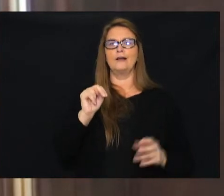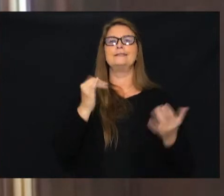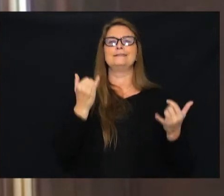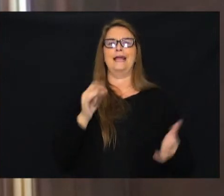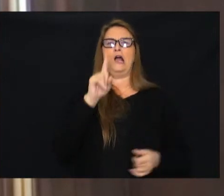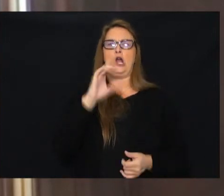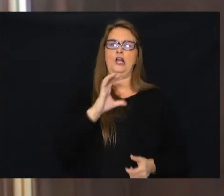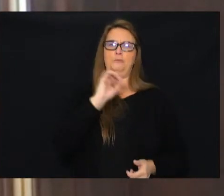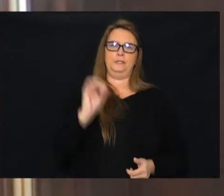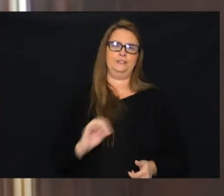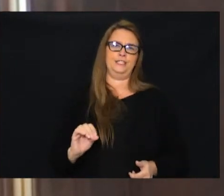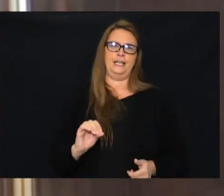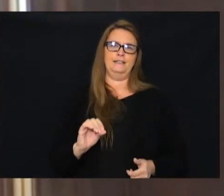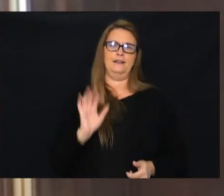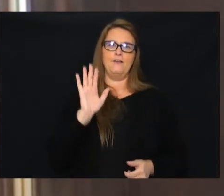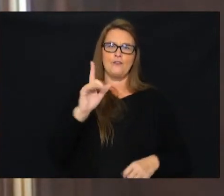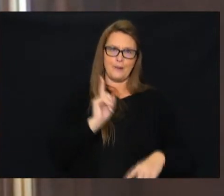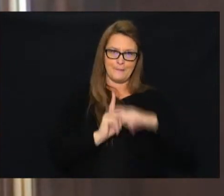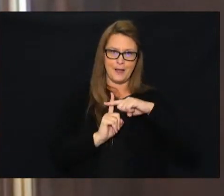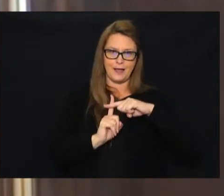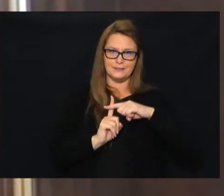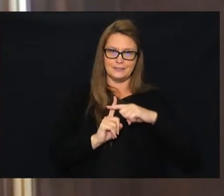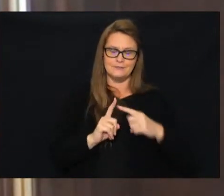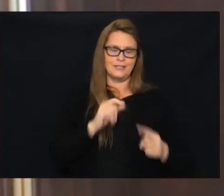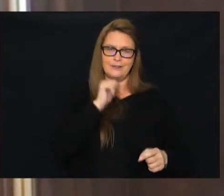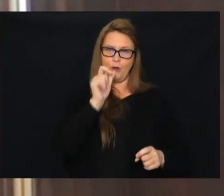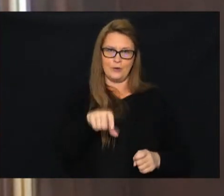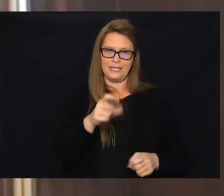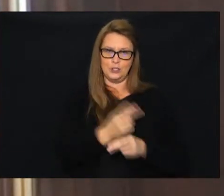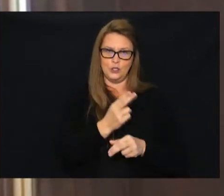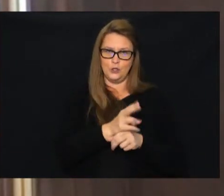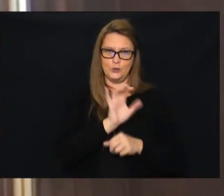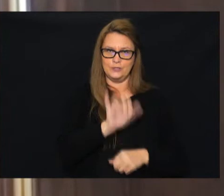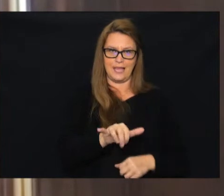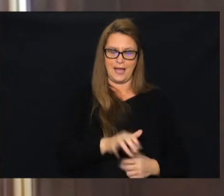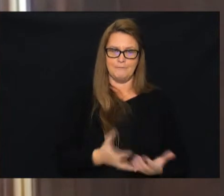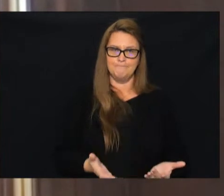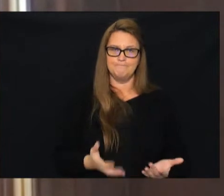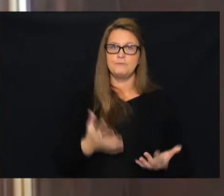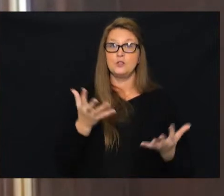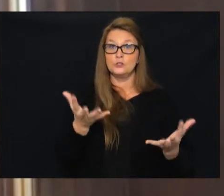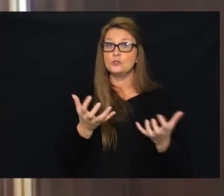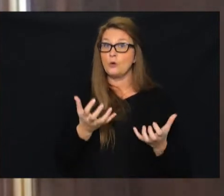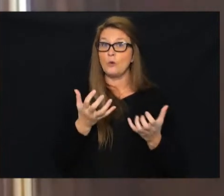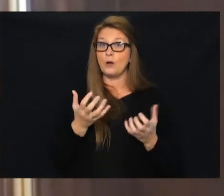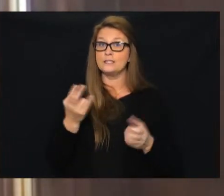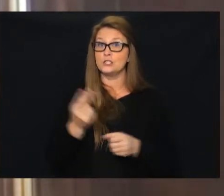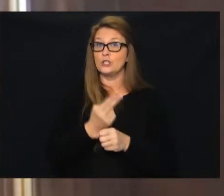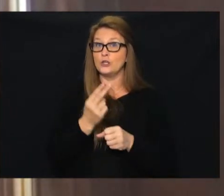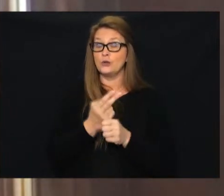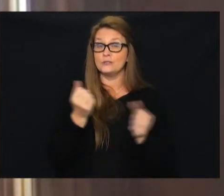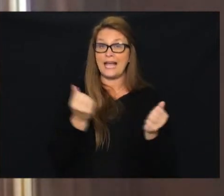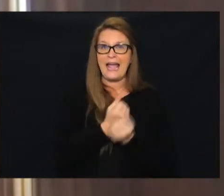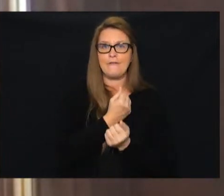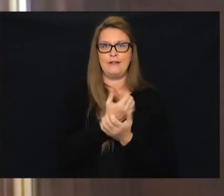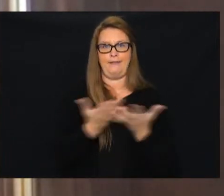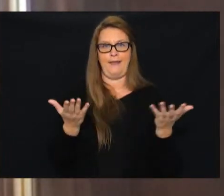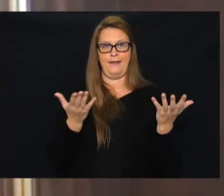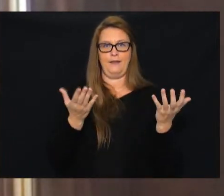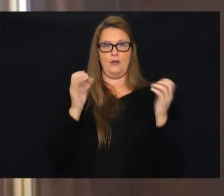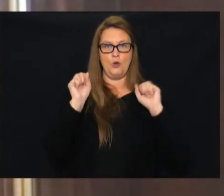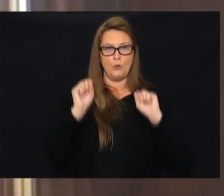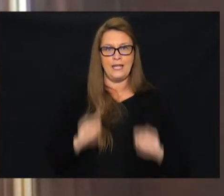their cases may not be able to use this. So we're trying to use this to maximize our ability to use every tool at